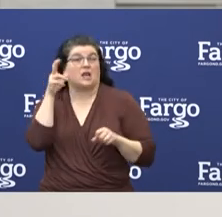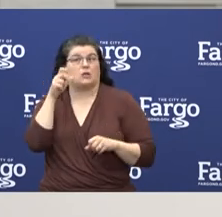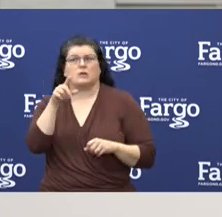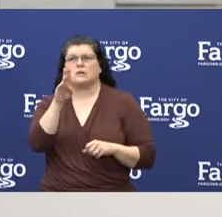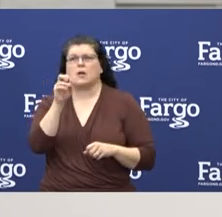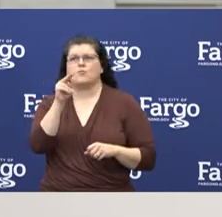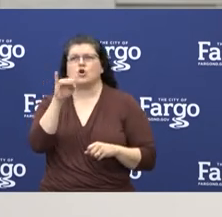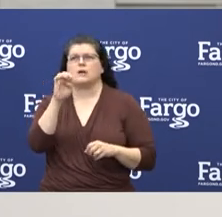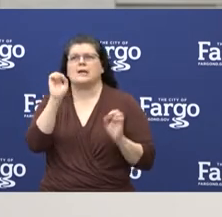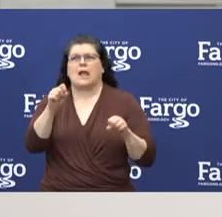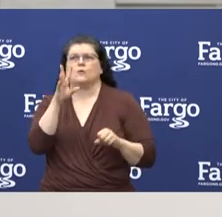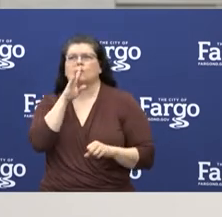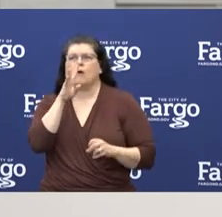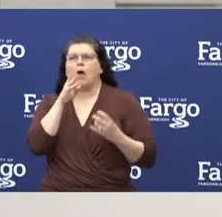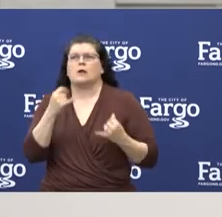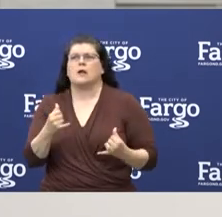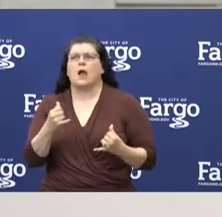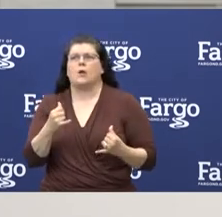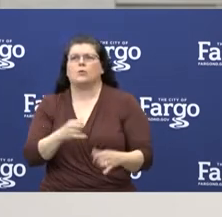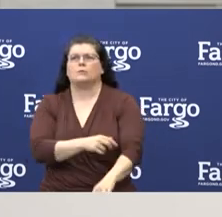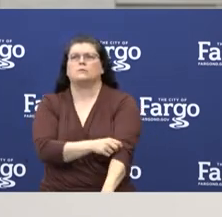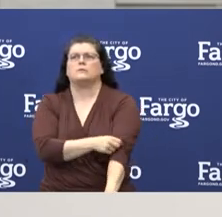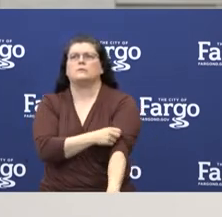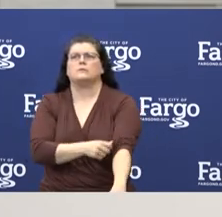Bernie, can you speak now?